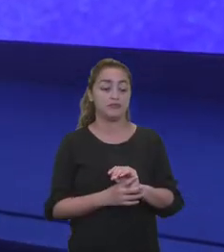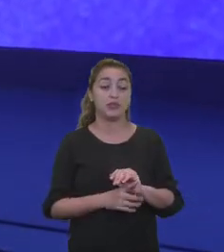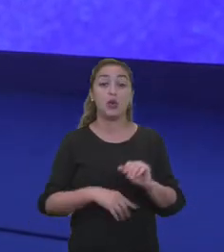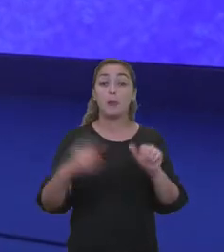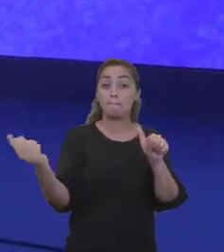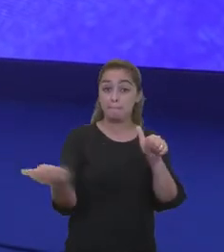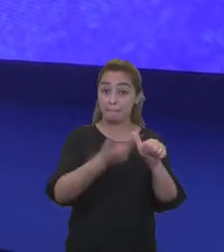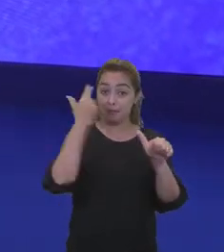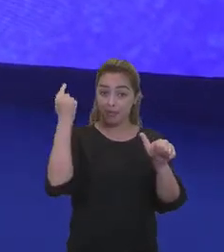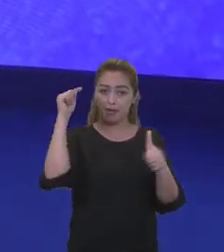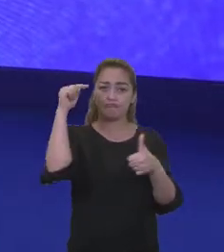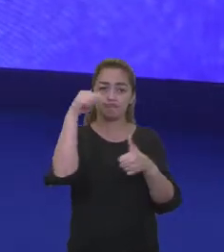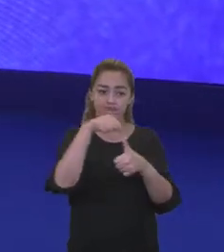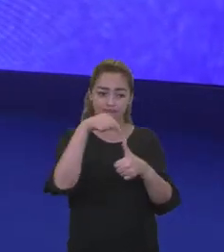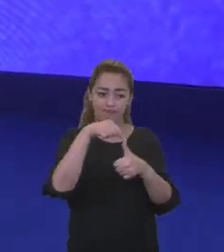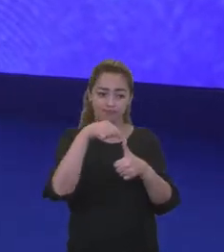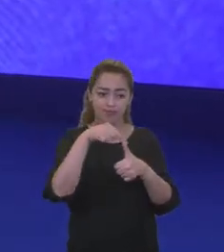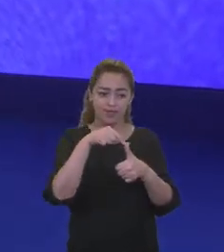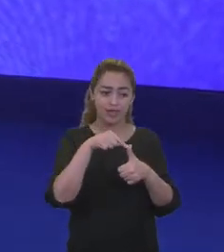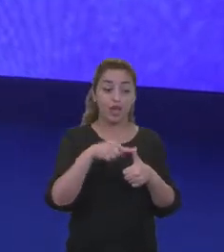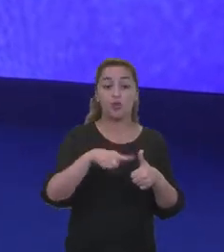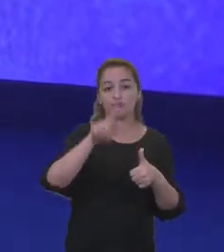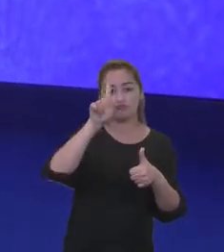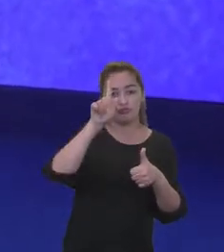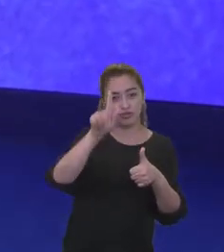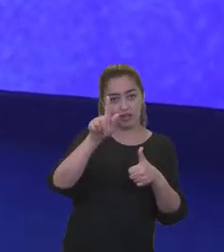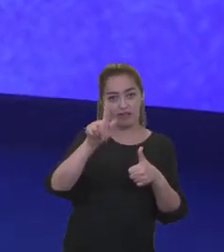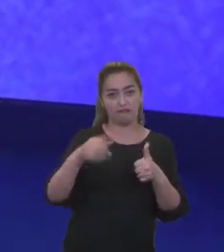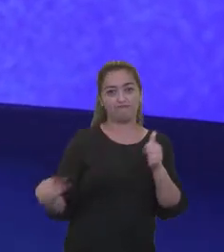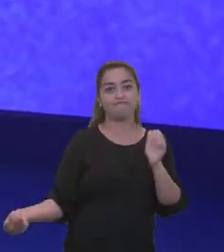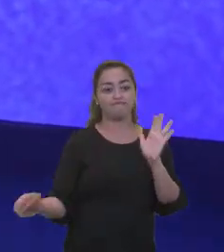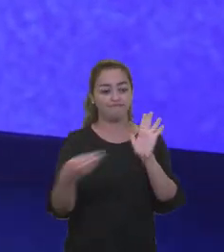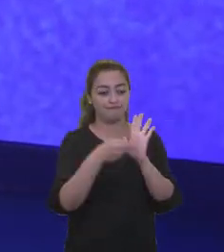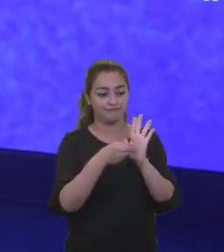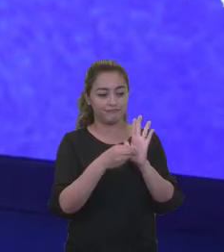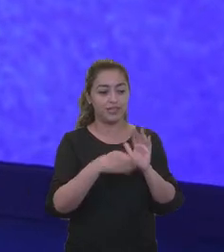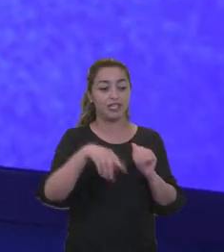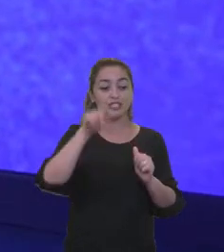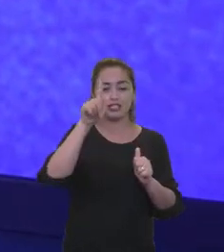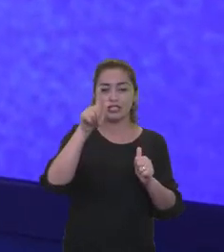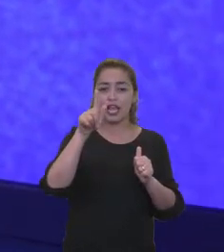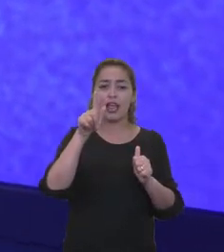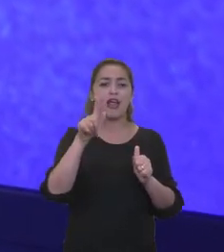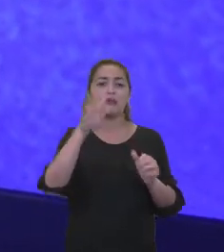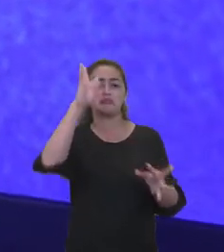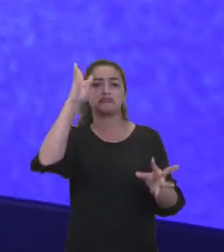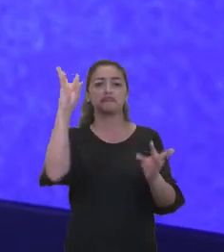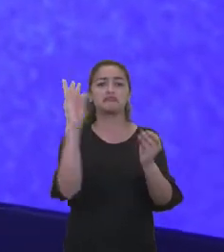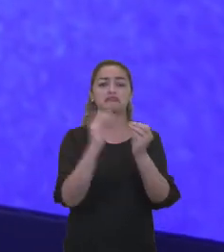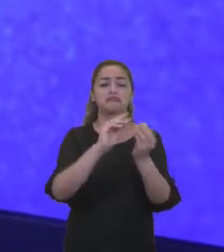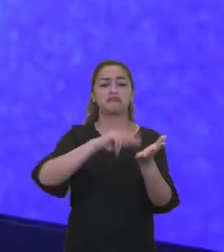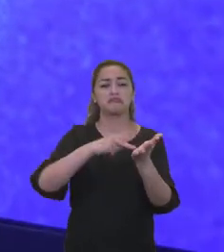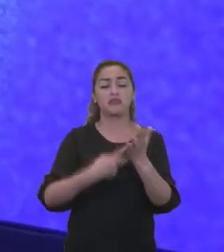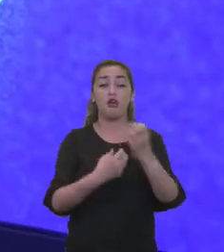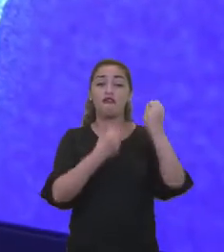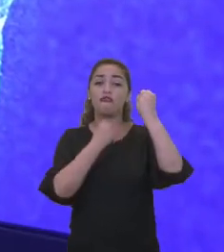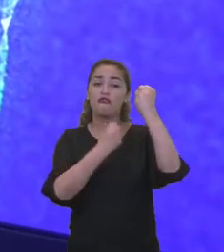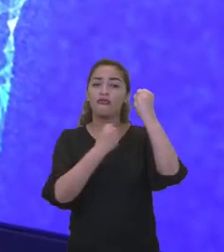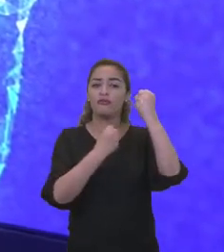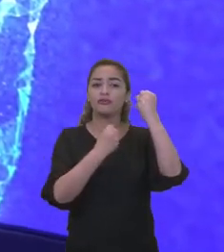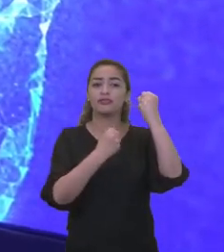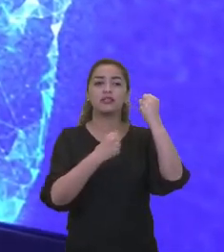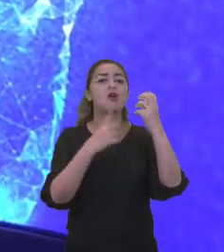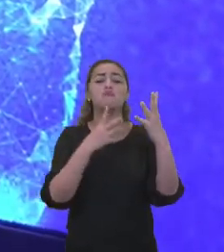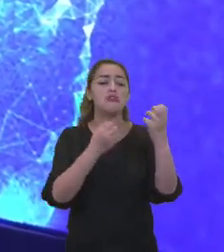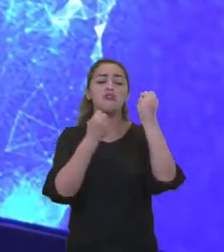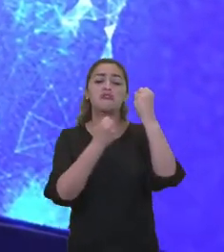The first finger is a thumb, G, 5G, scientific meaning